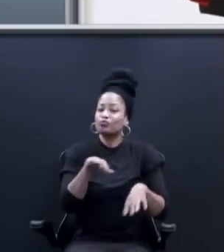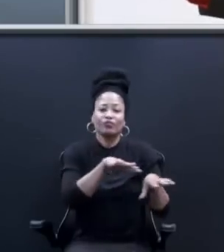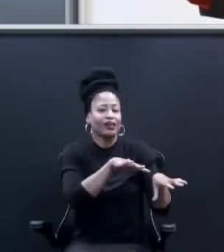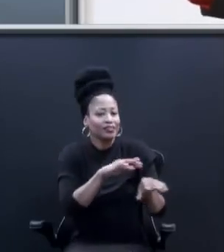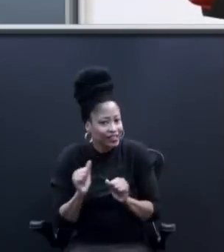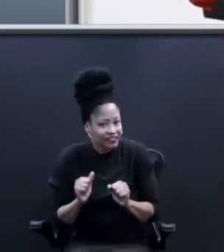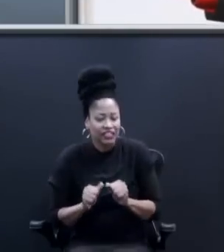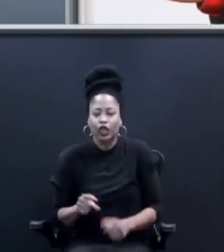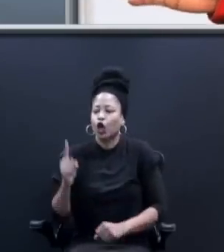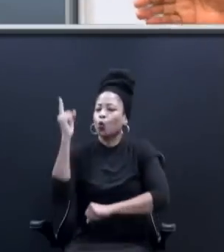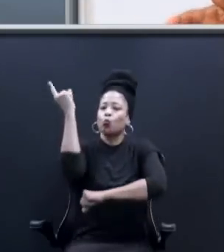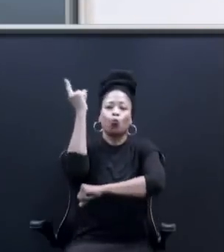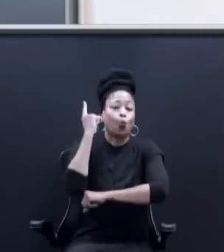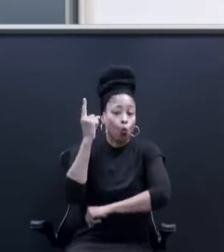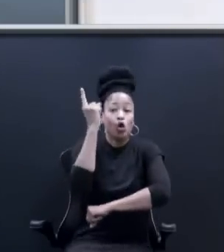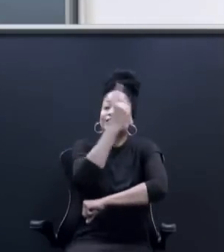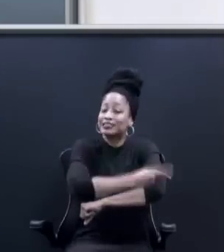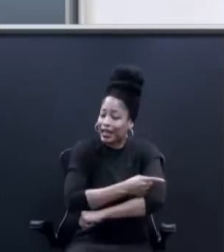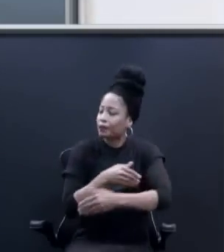before.